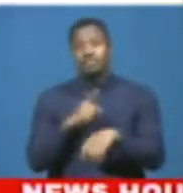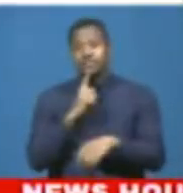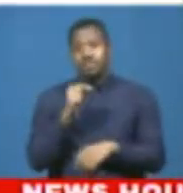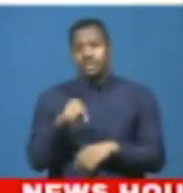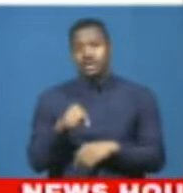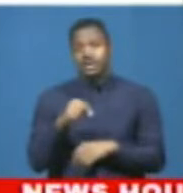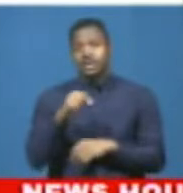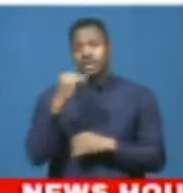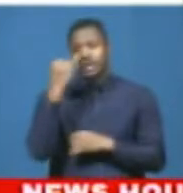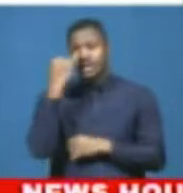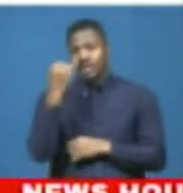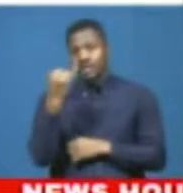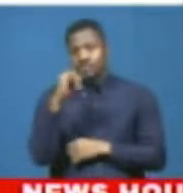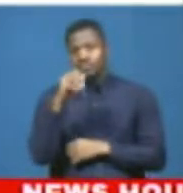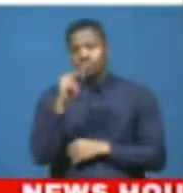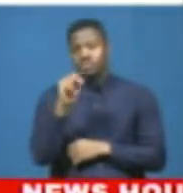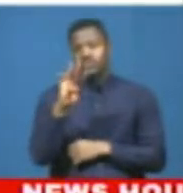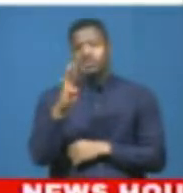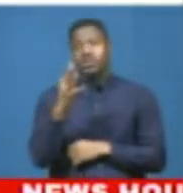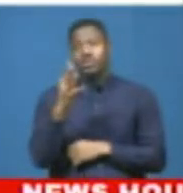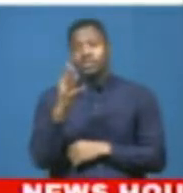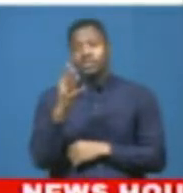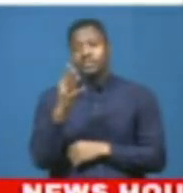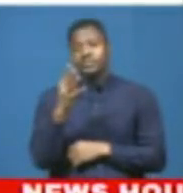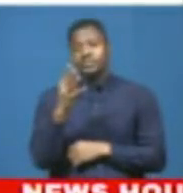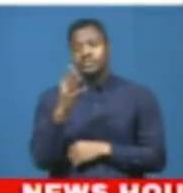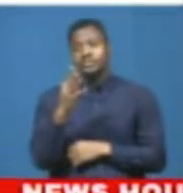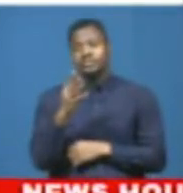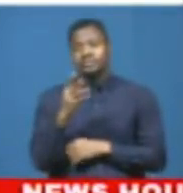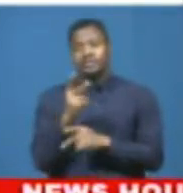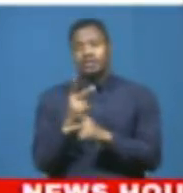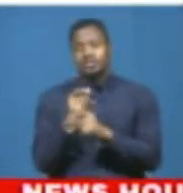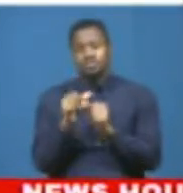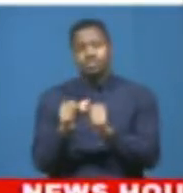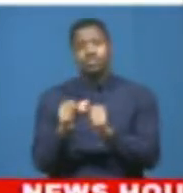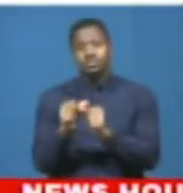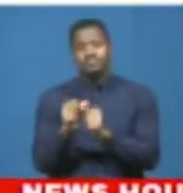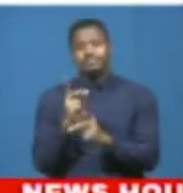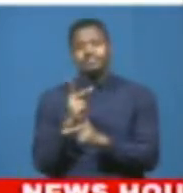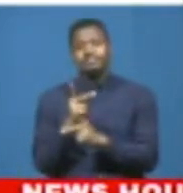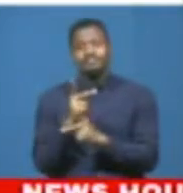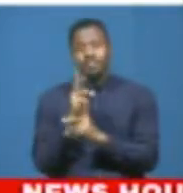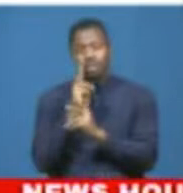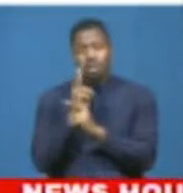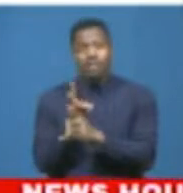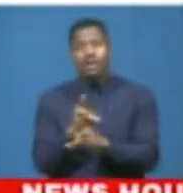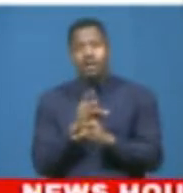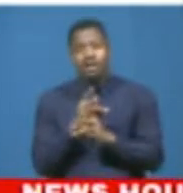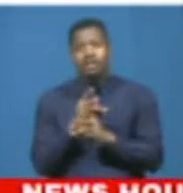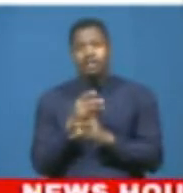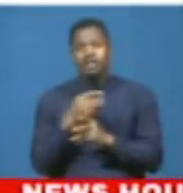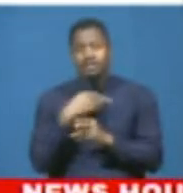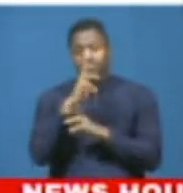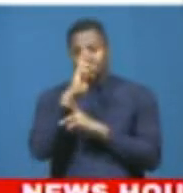ideals of June 4th are being kept, observed and respected,